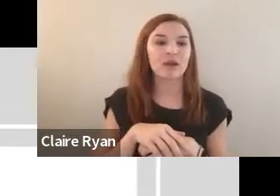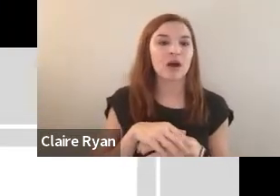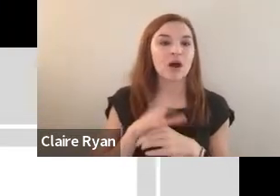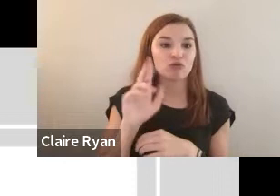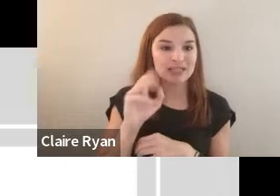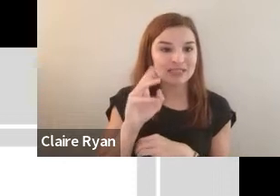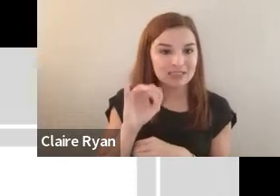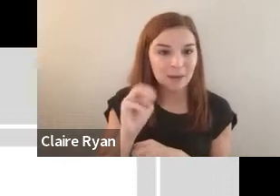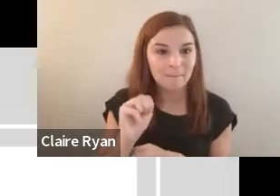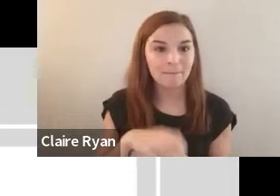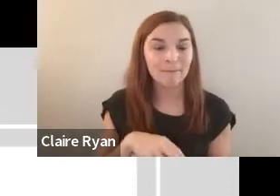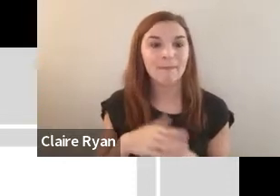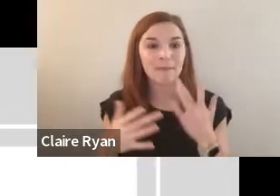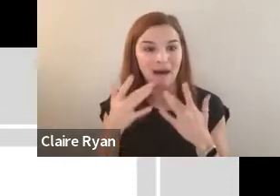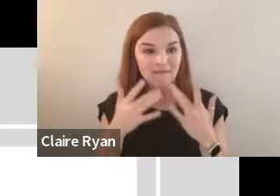a parent. It could be,